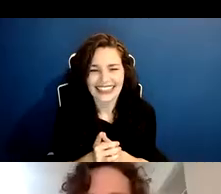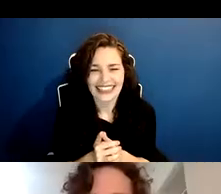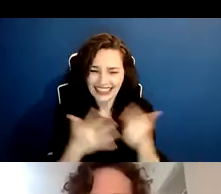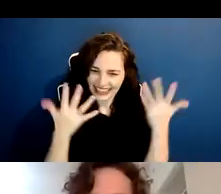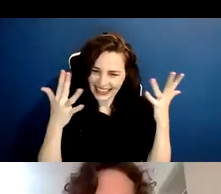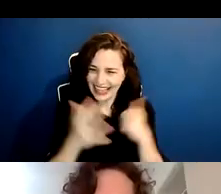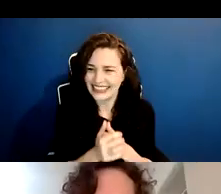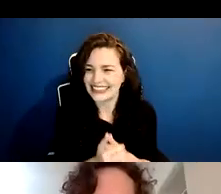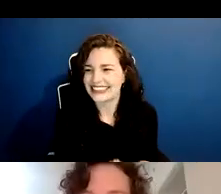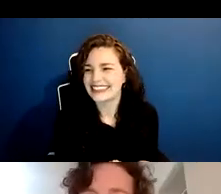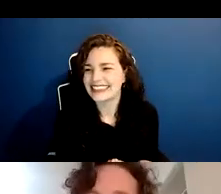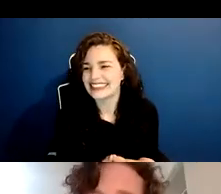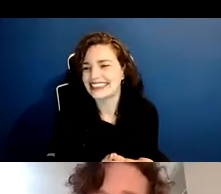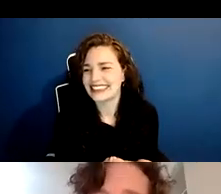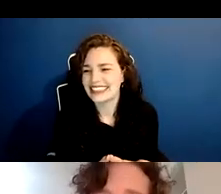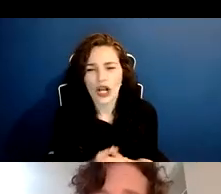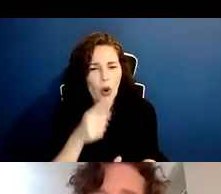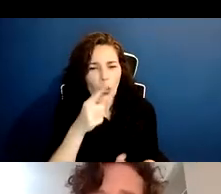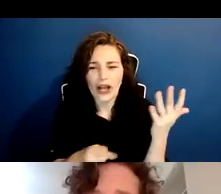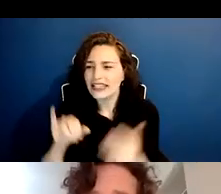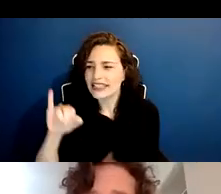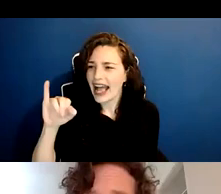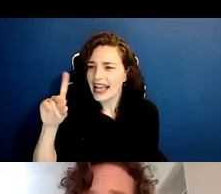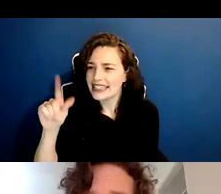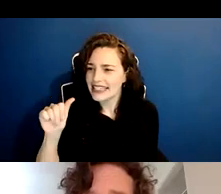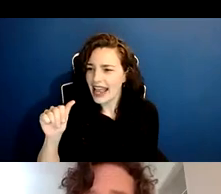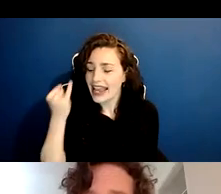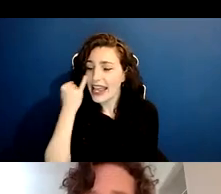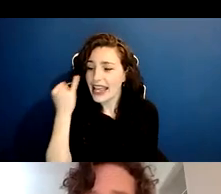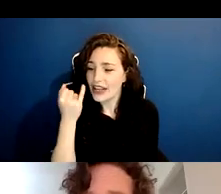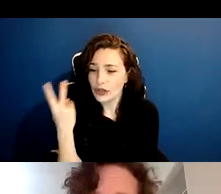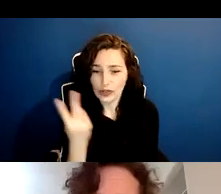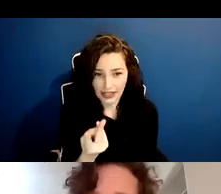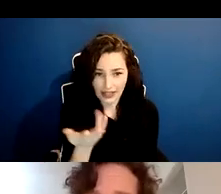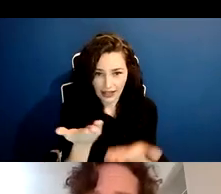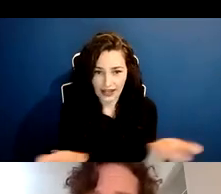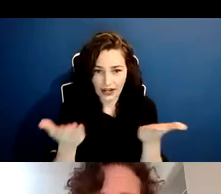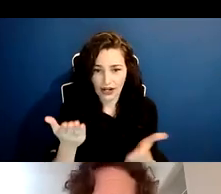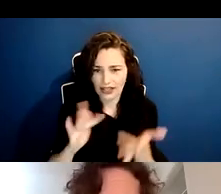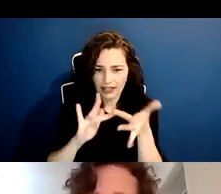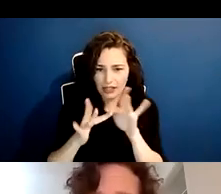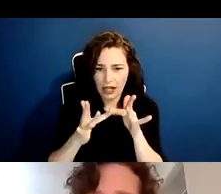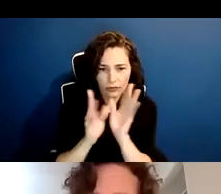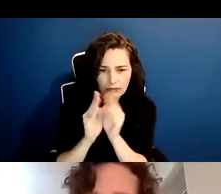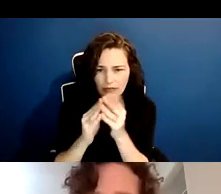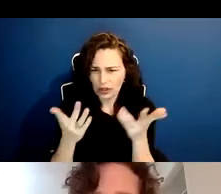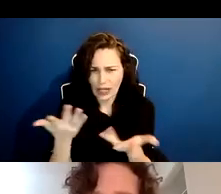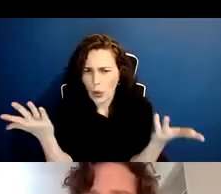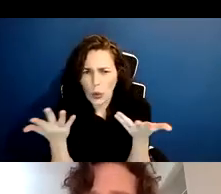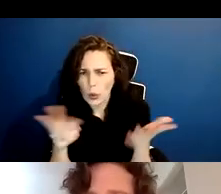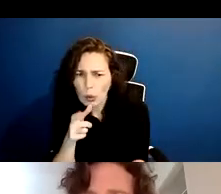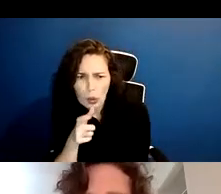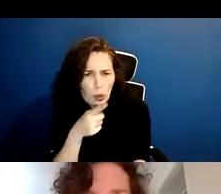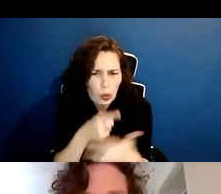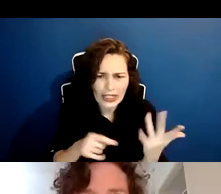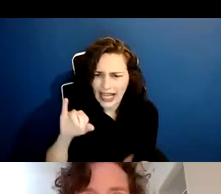Yay. Okay. What is IDA? If you found this webinar, but you don't know who IDA, this is the small moment where I tell